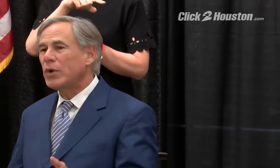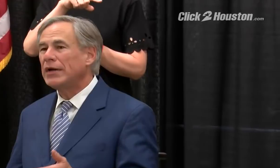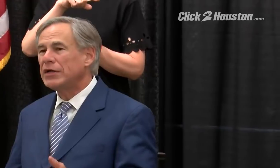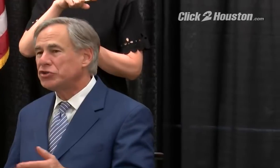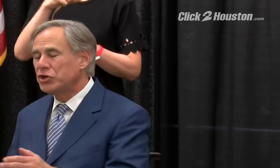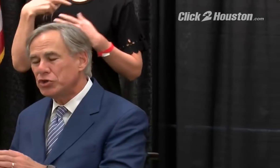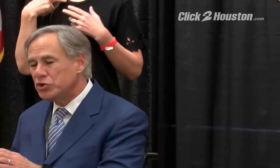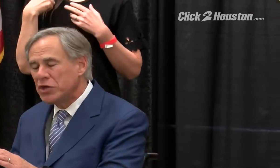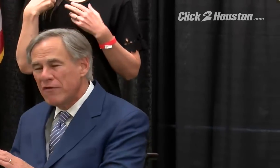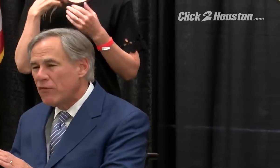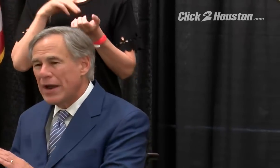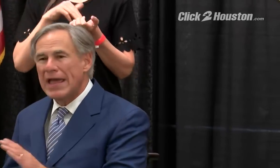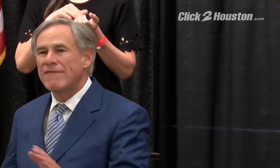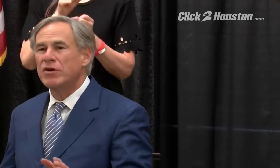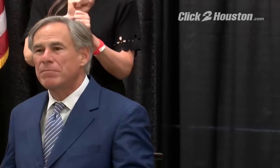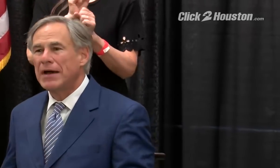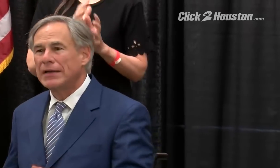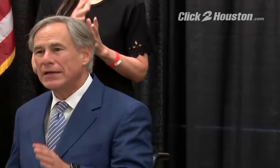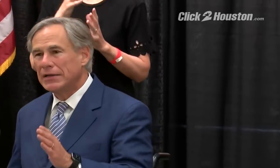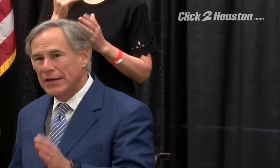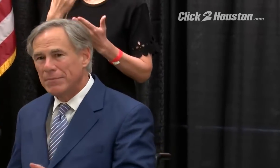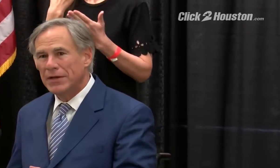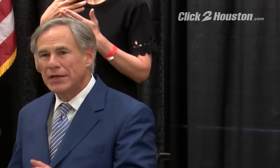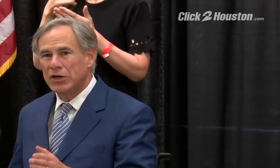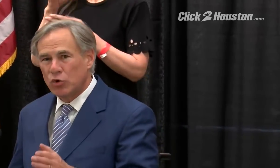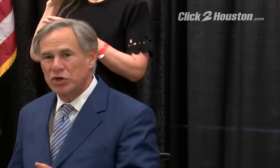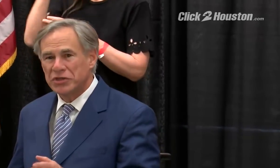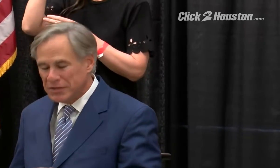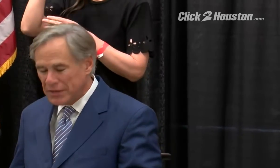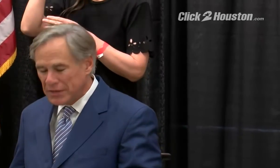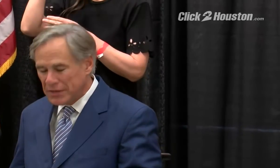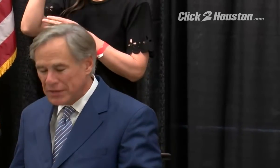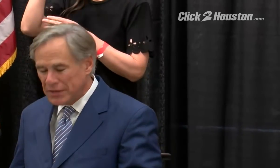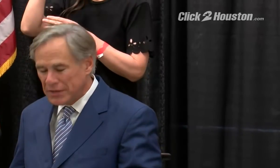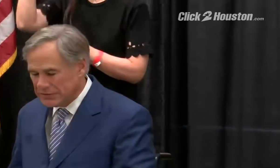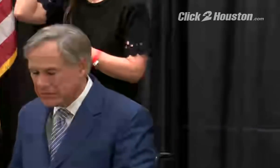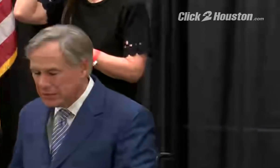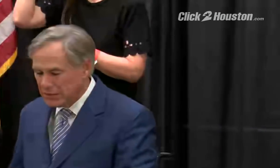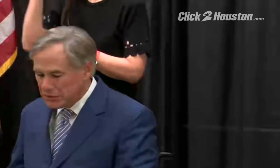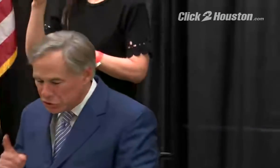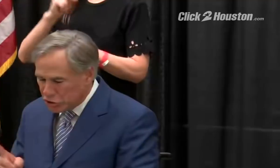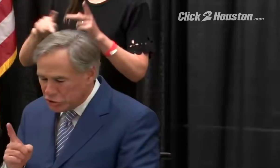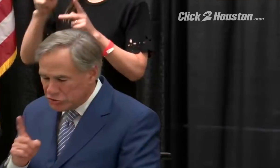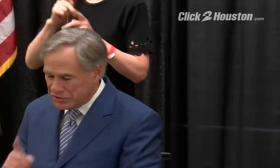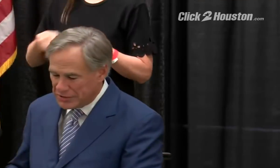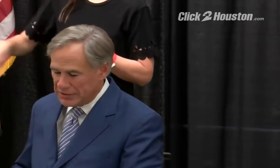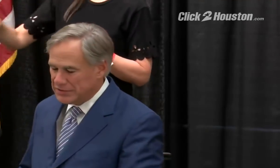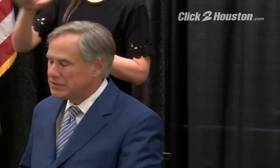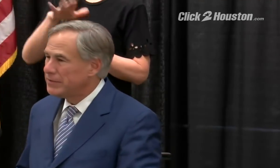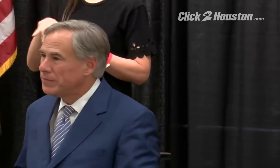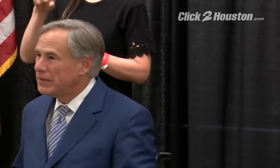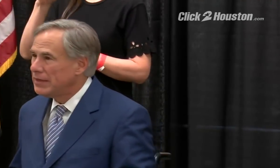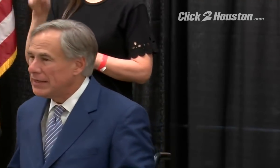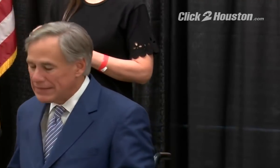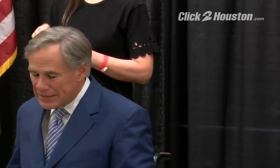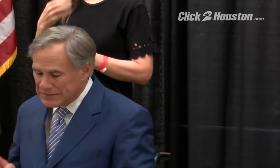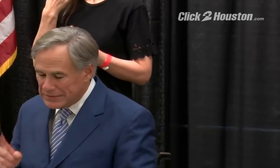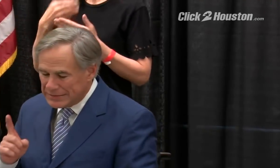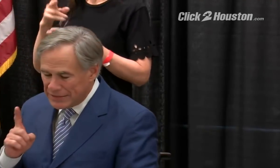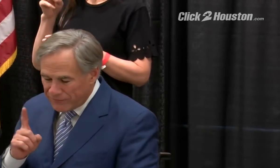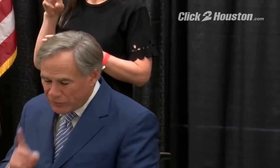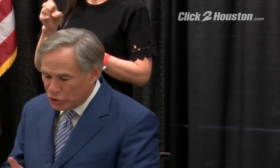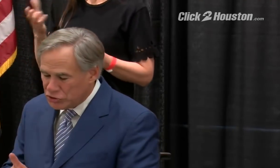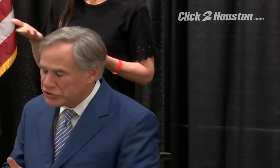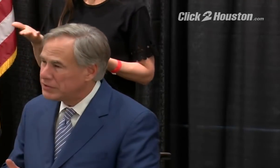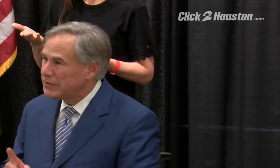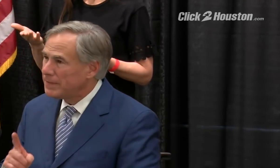as well as good news for everybody in Lubbock and across the entire state of Texas. The good news is this, and that is